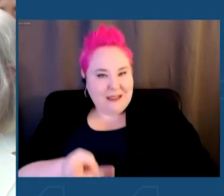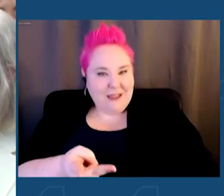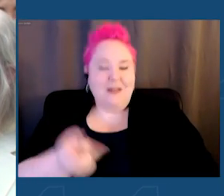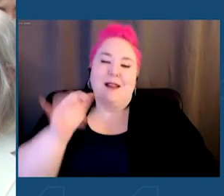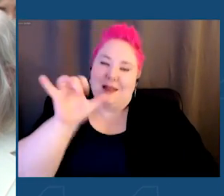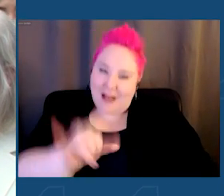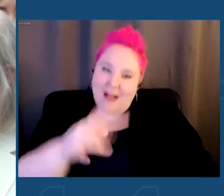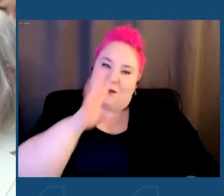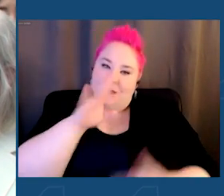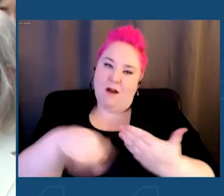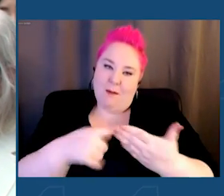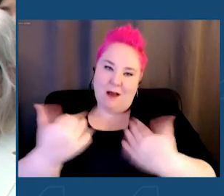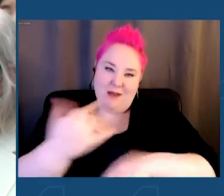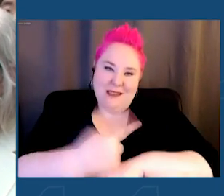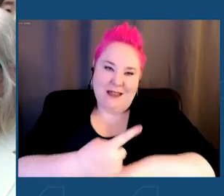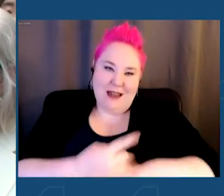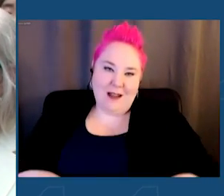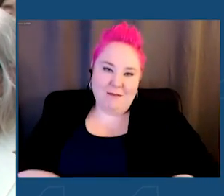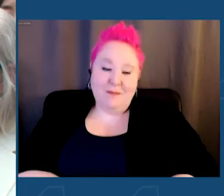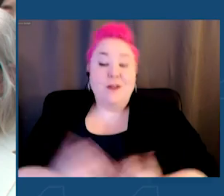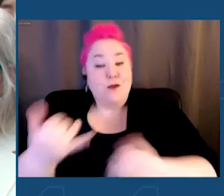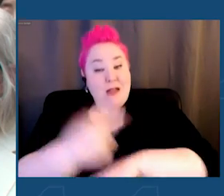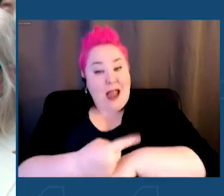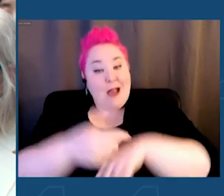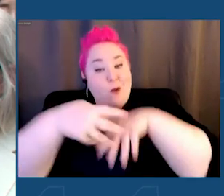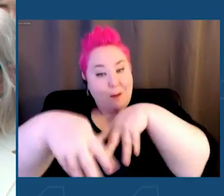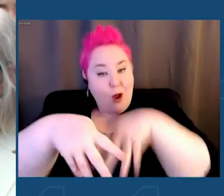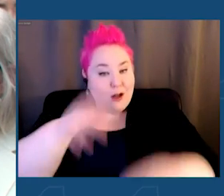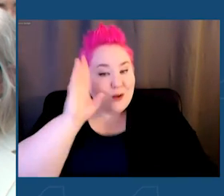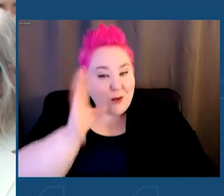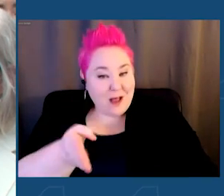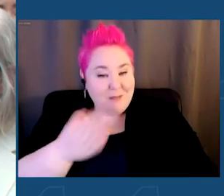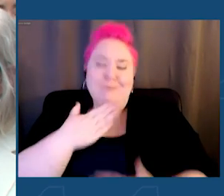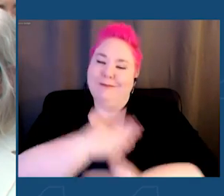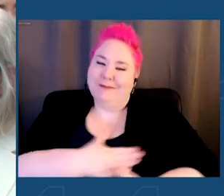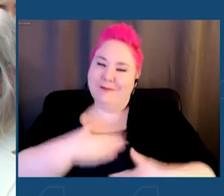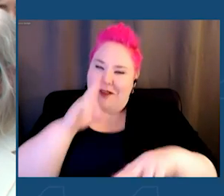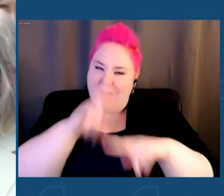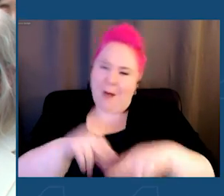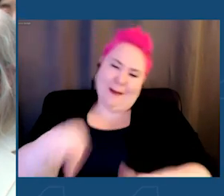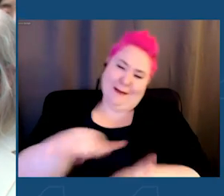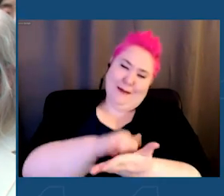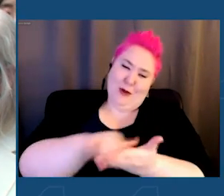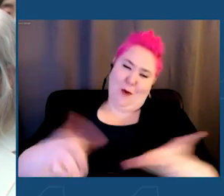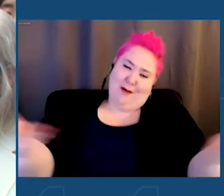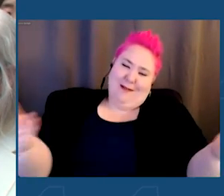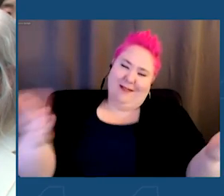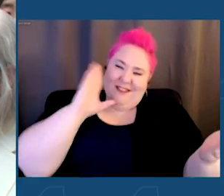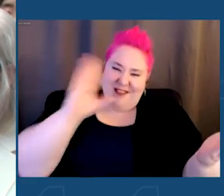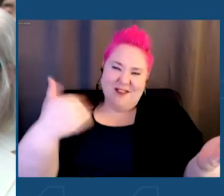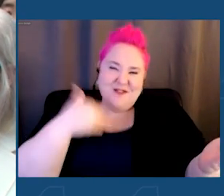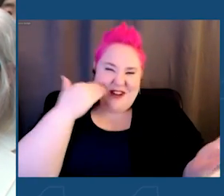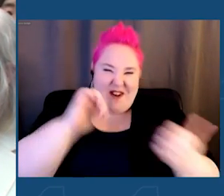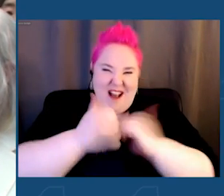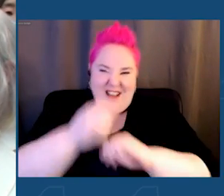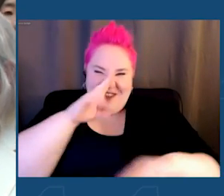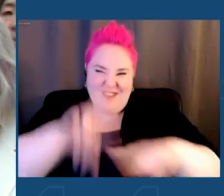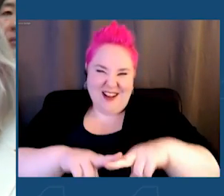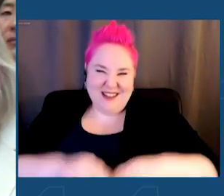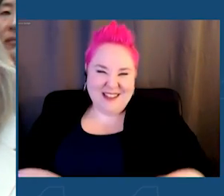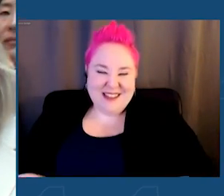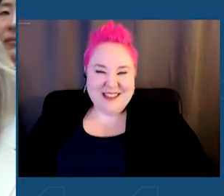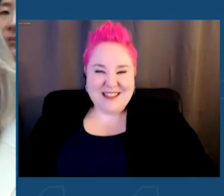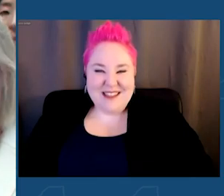today, we'll march. We'll have a lot of fun. This is New York, by the way. We always know how to do fun the best. But